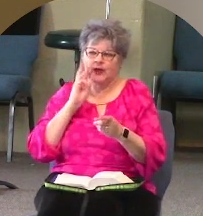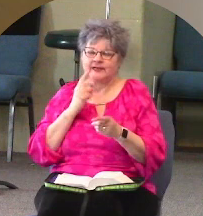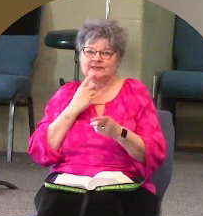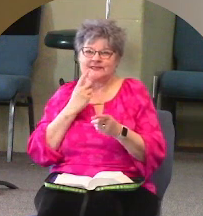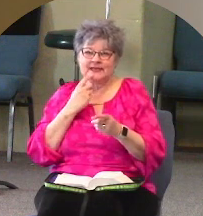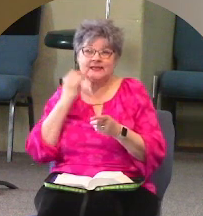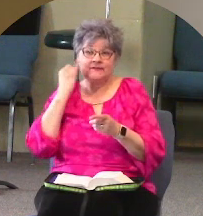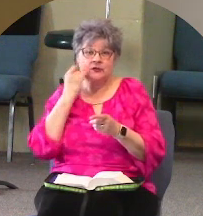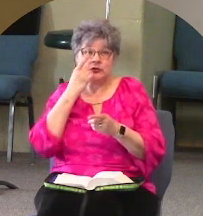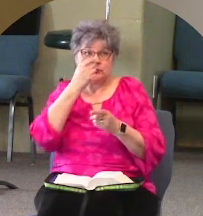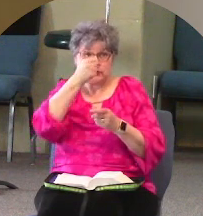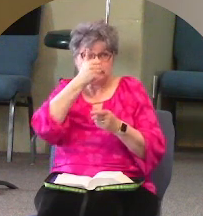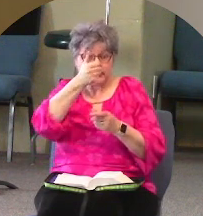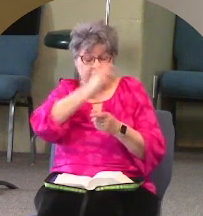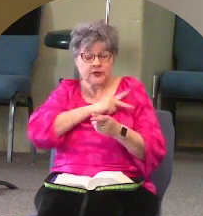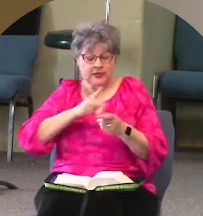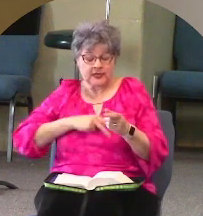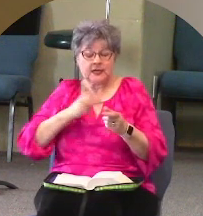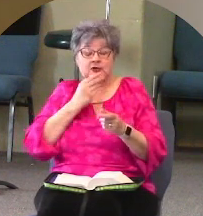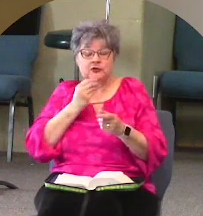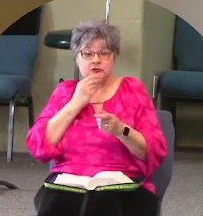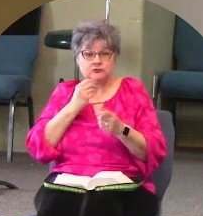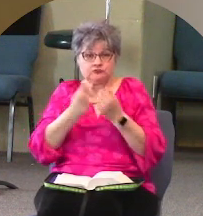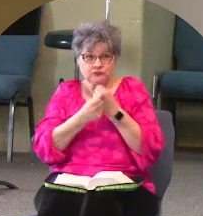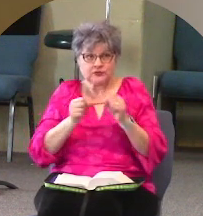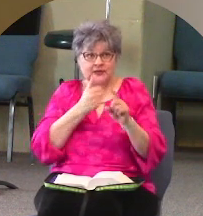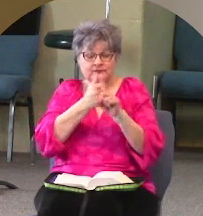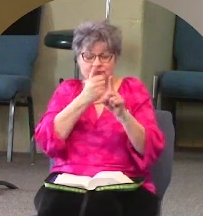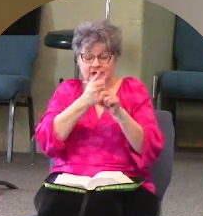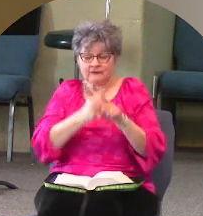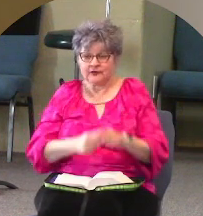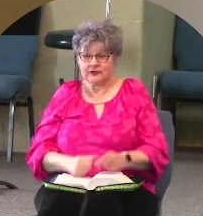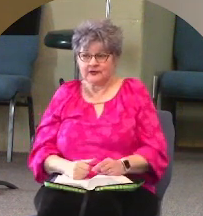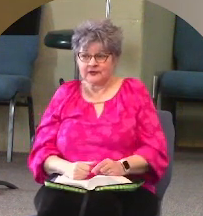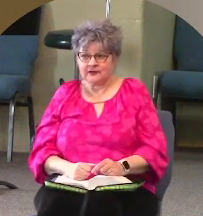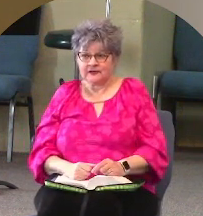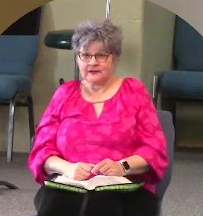you are the king of the Jews, save yourself.